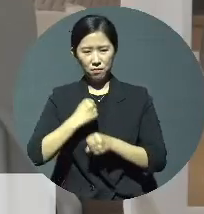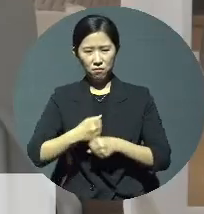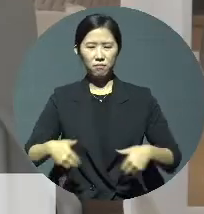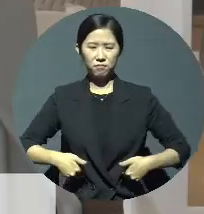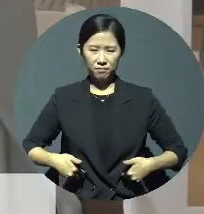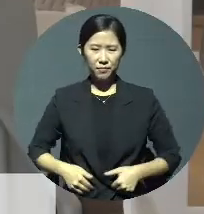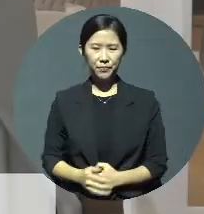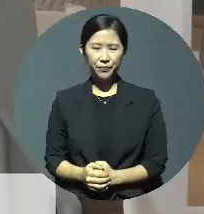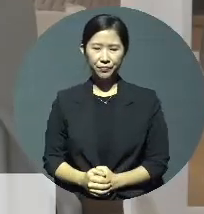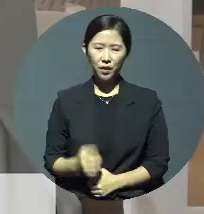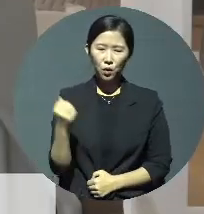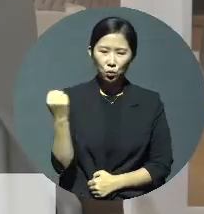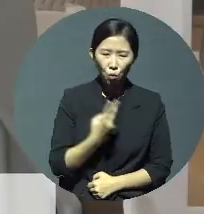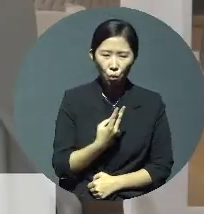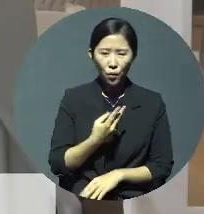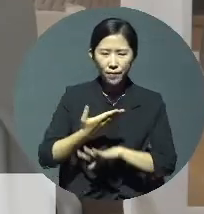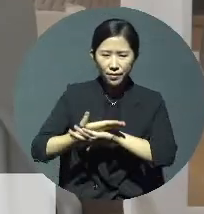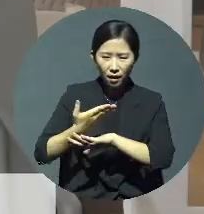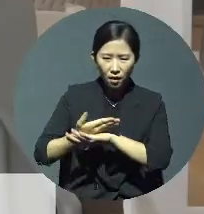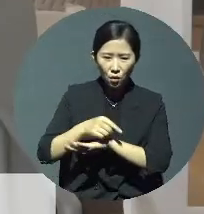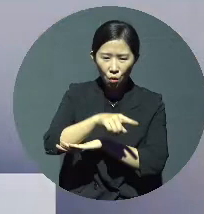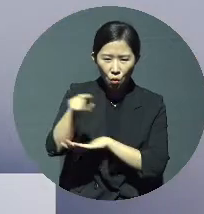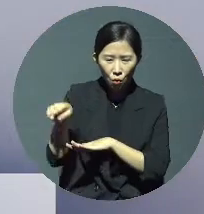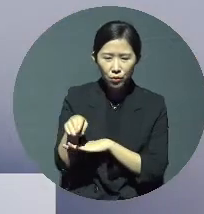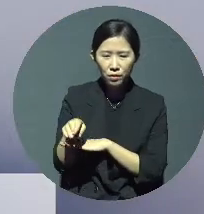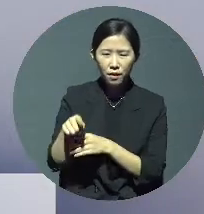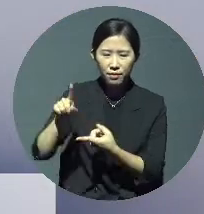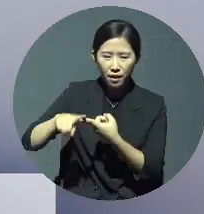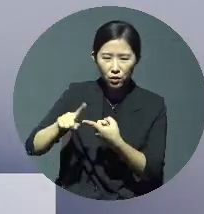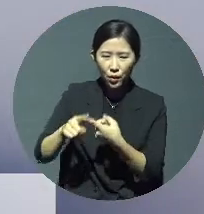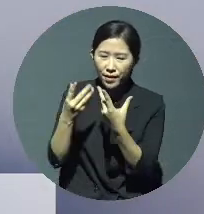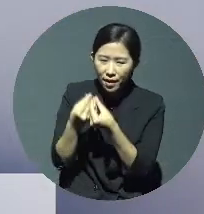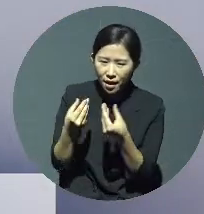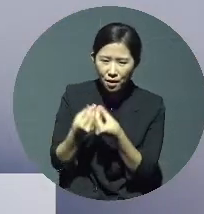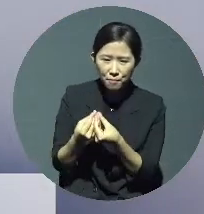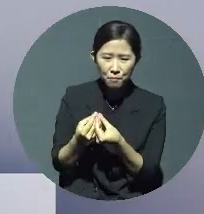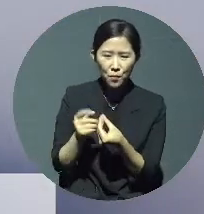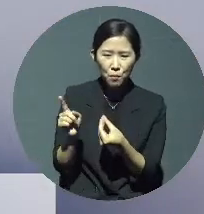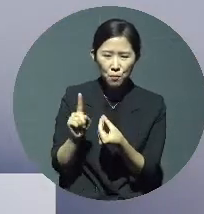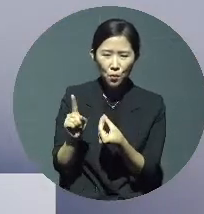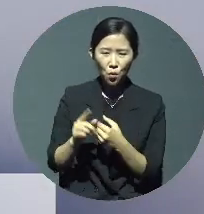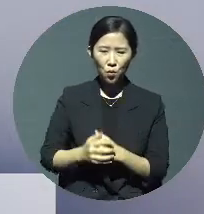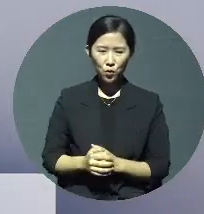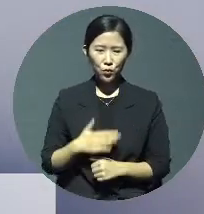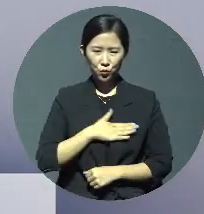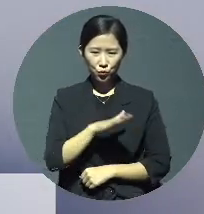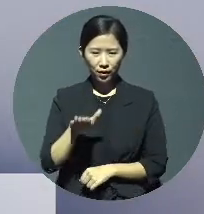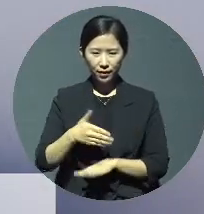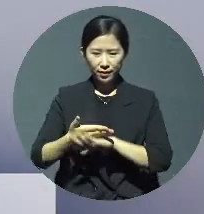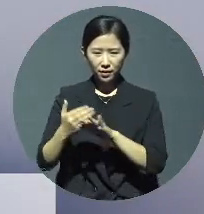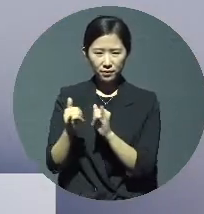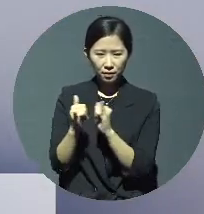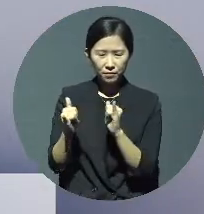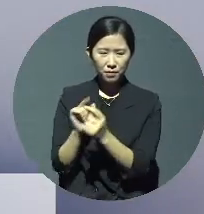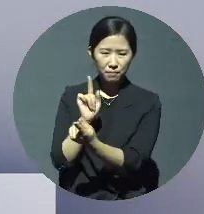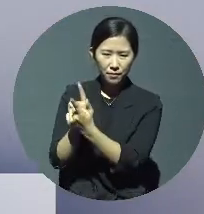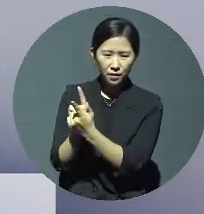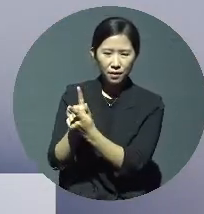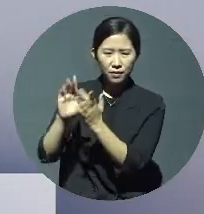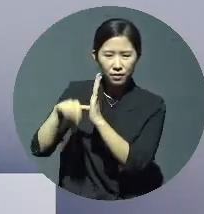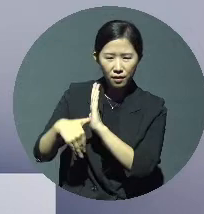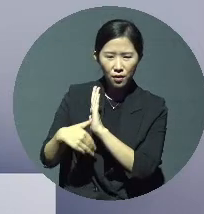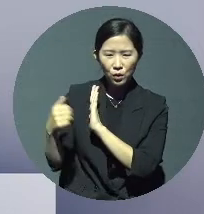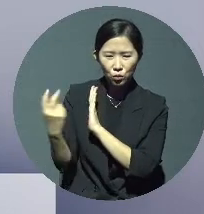You know, this is also affecting, you know, many other things like modes of transport, how we're sharing transport with other people,